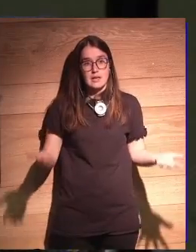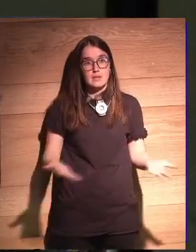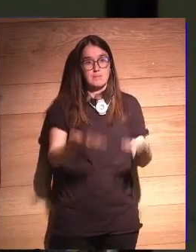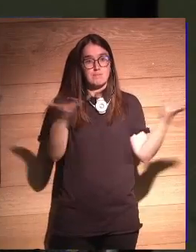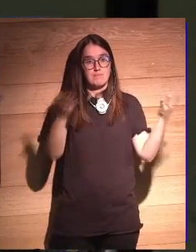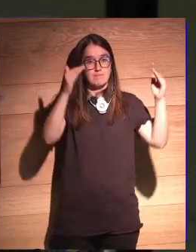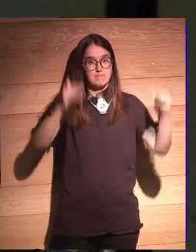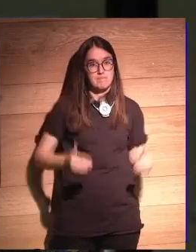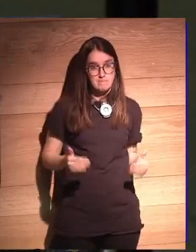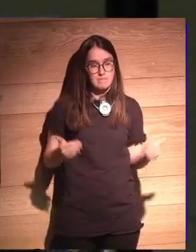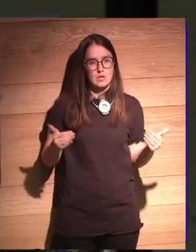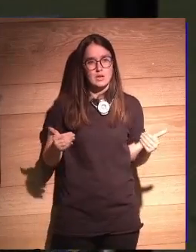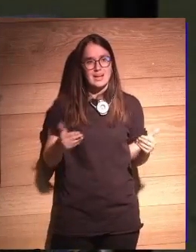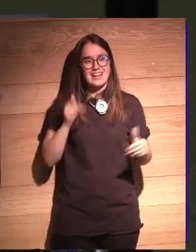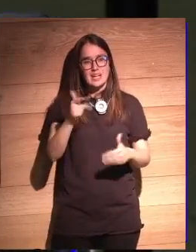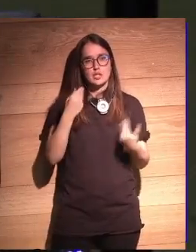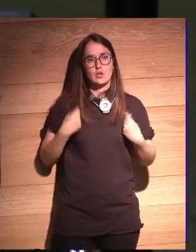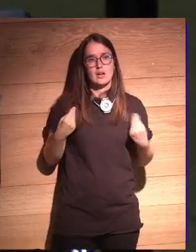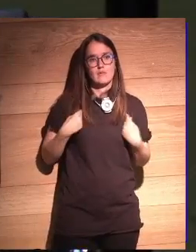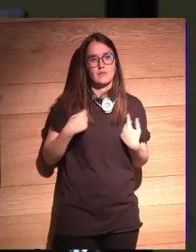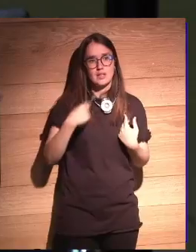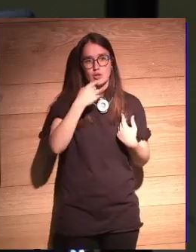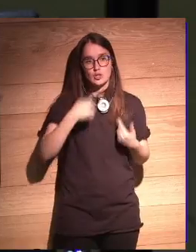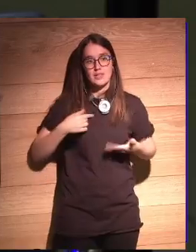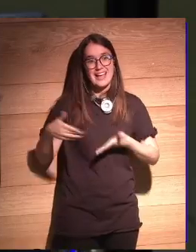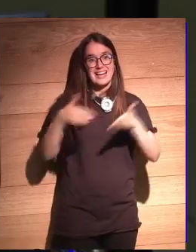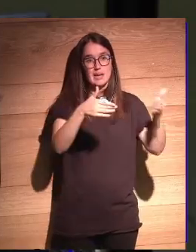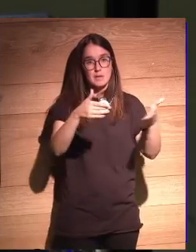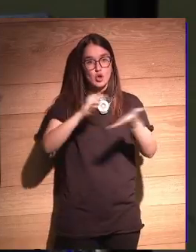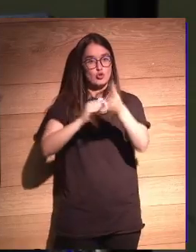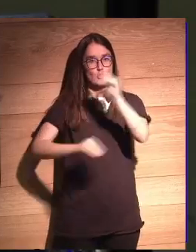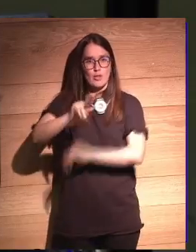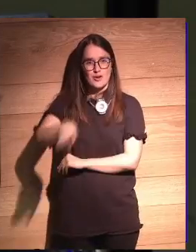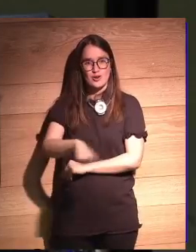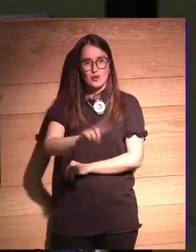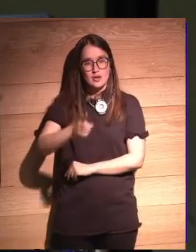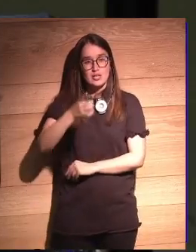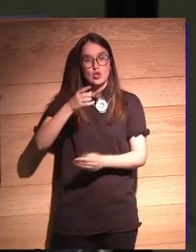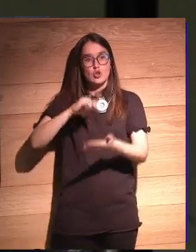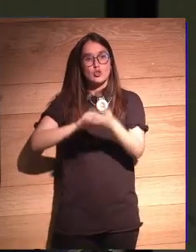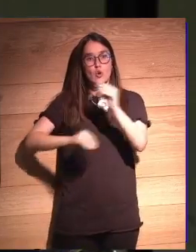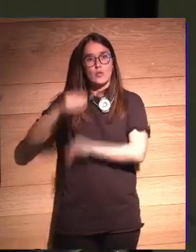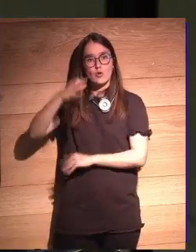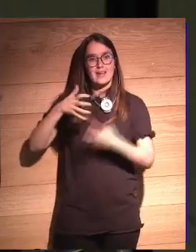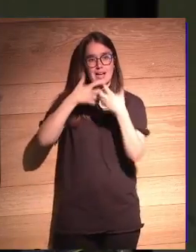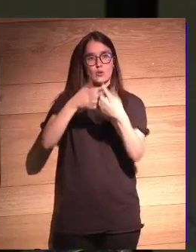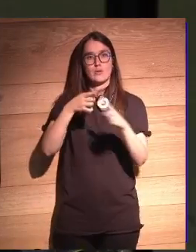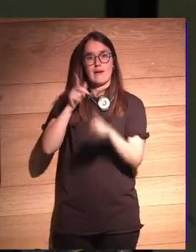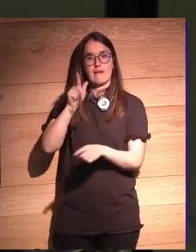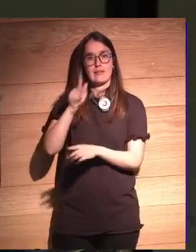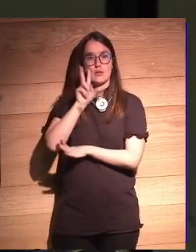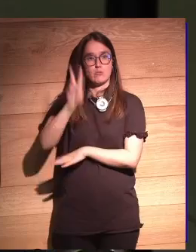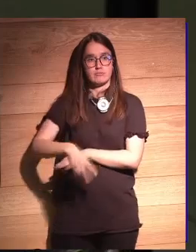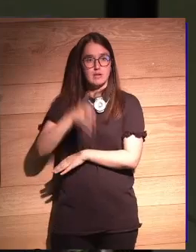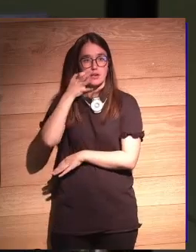against the financialization, commoditization, and the right to housing is a path, not the solution. The only solution is